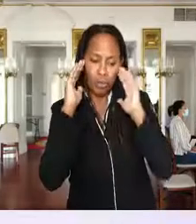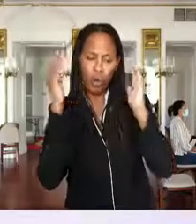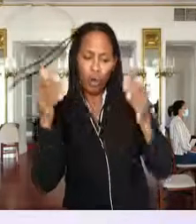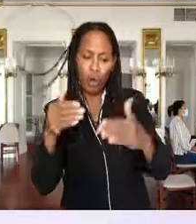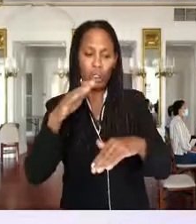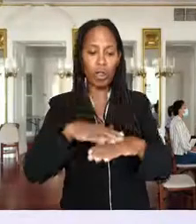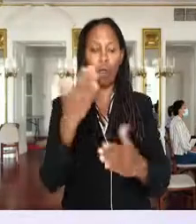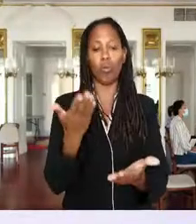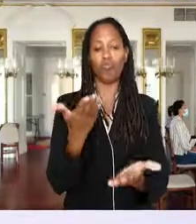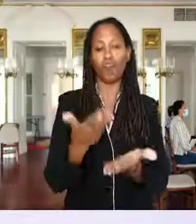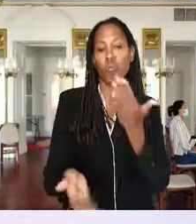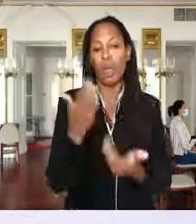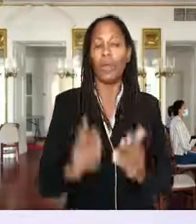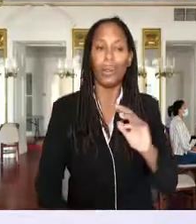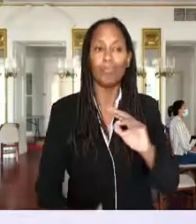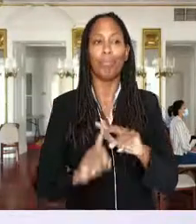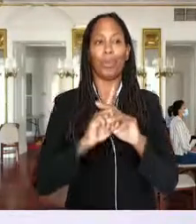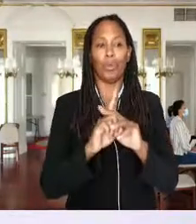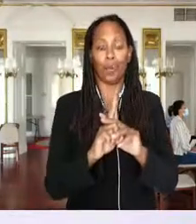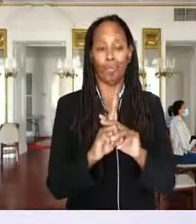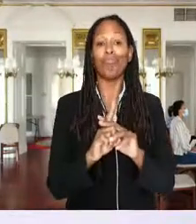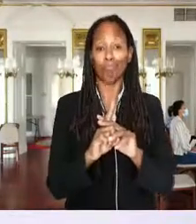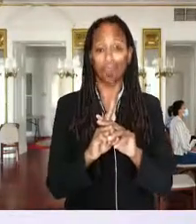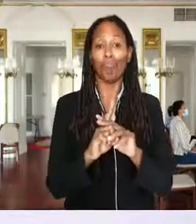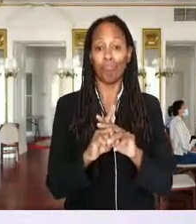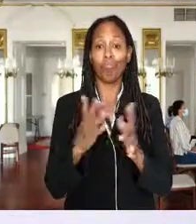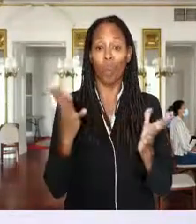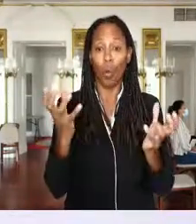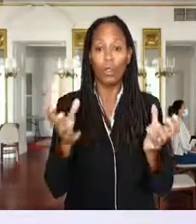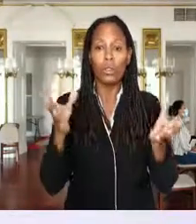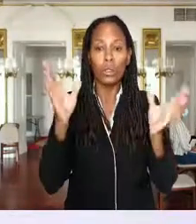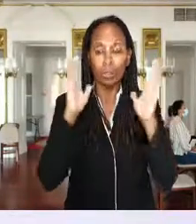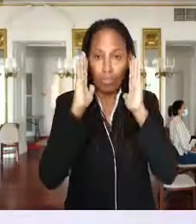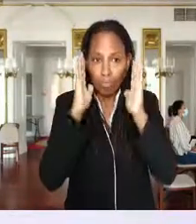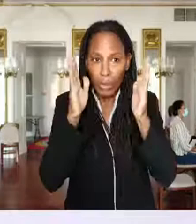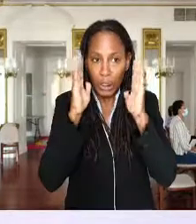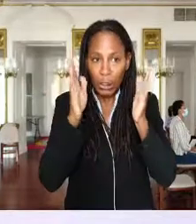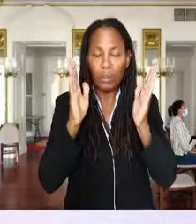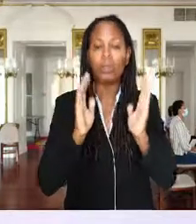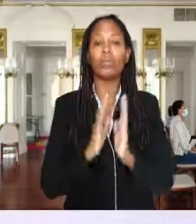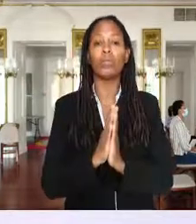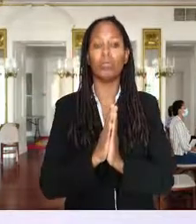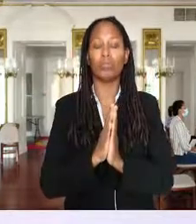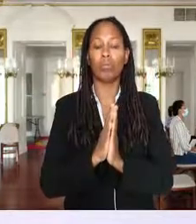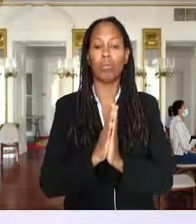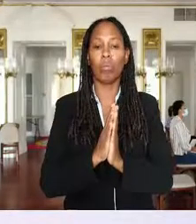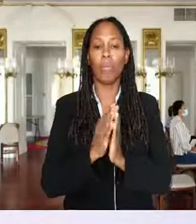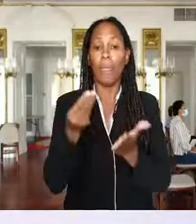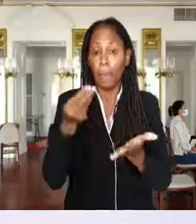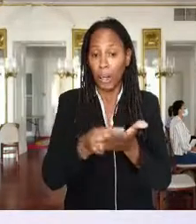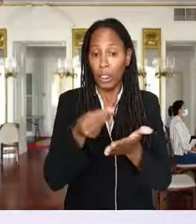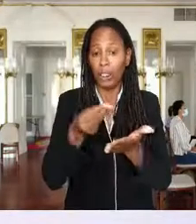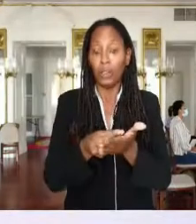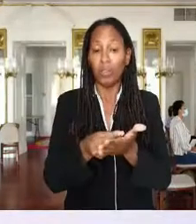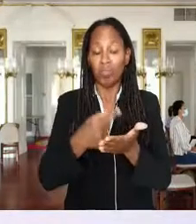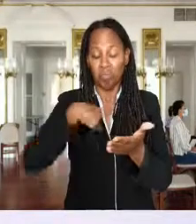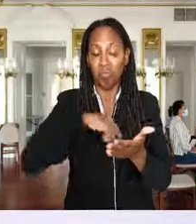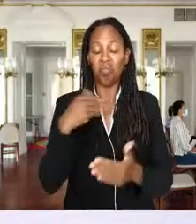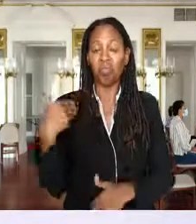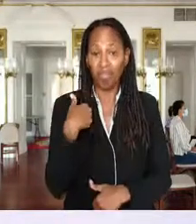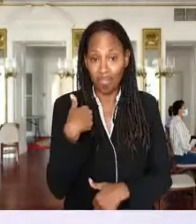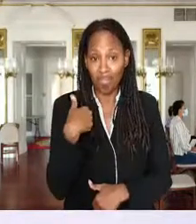as they arise. I want everybody to listen to me when I say this closely. These funds that we